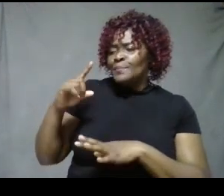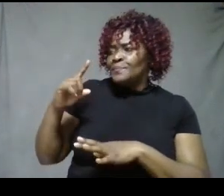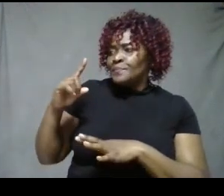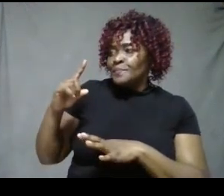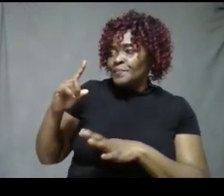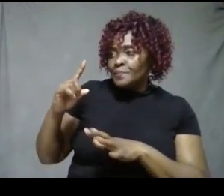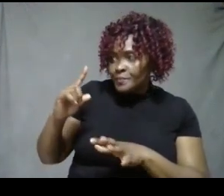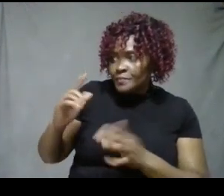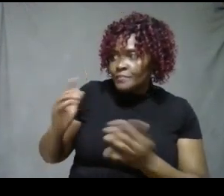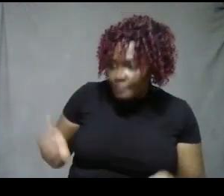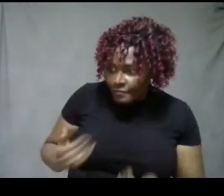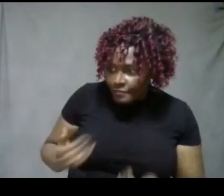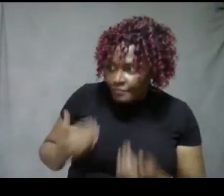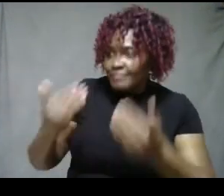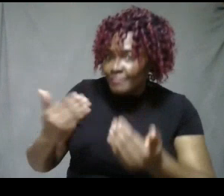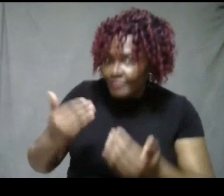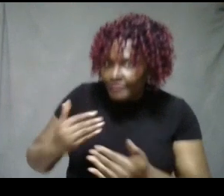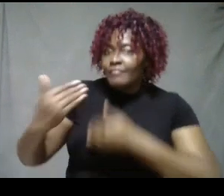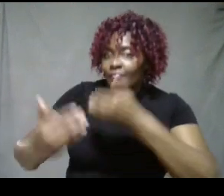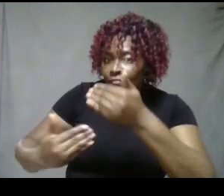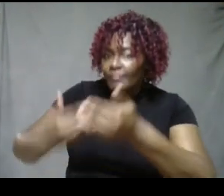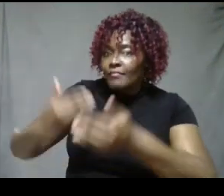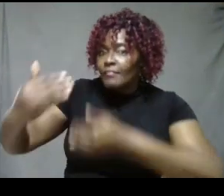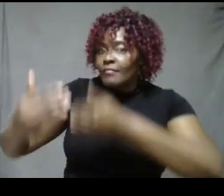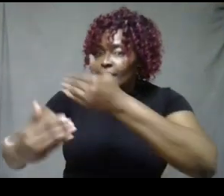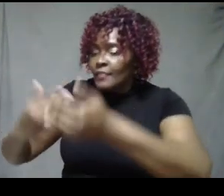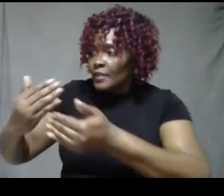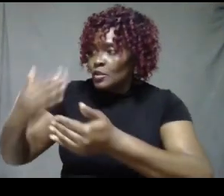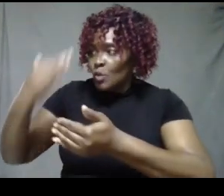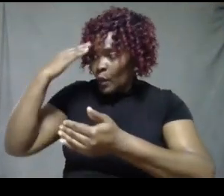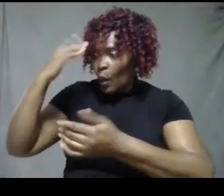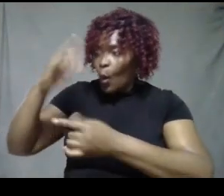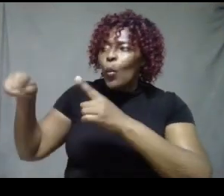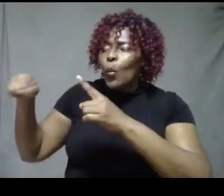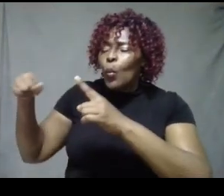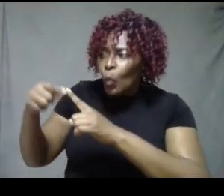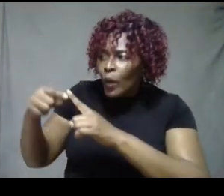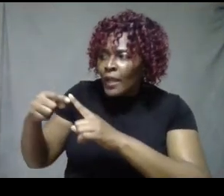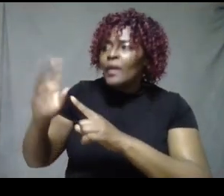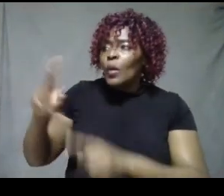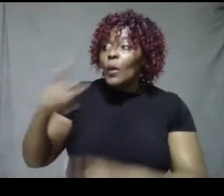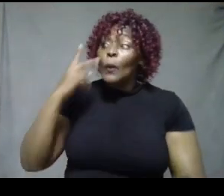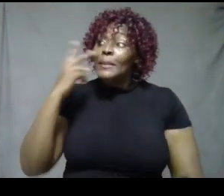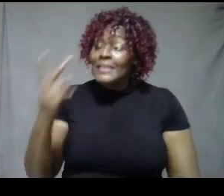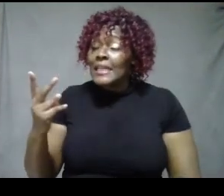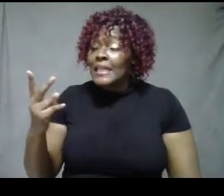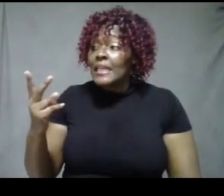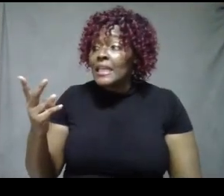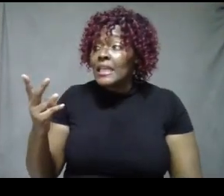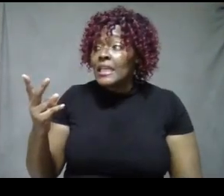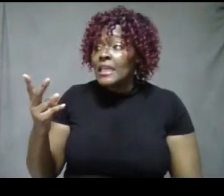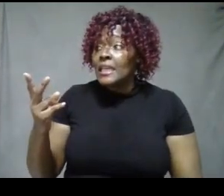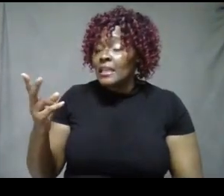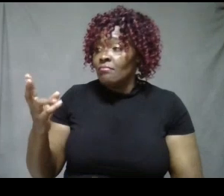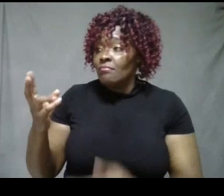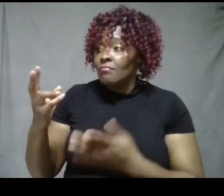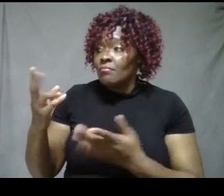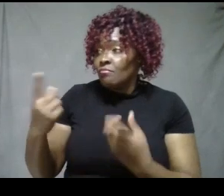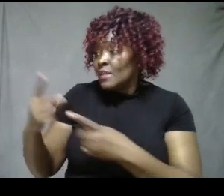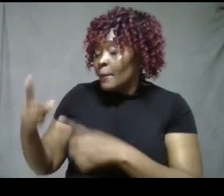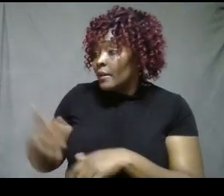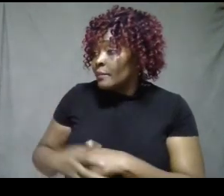getting this on the ground and getting this started so that we know when we can expect to see that timeline or to see the results and to see what's going